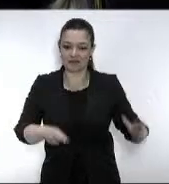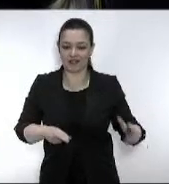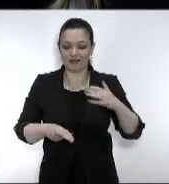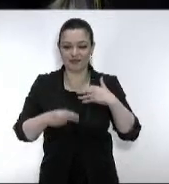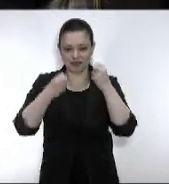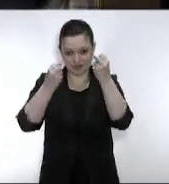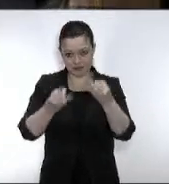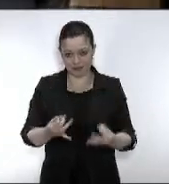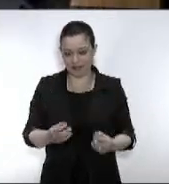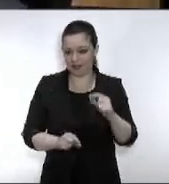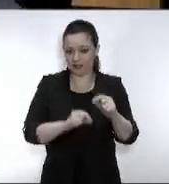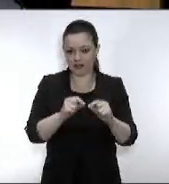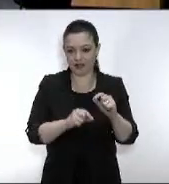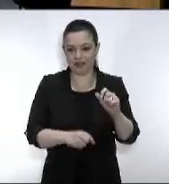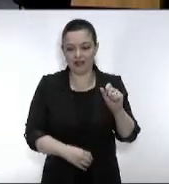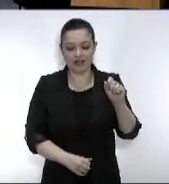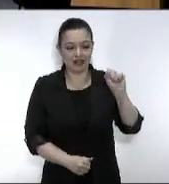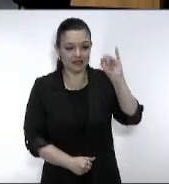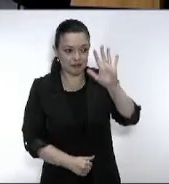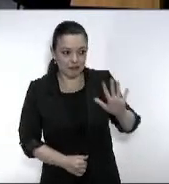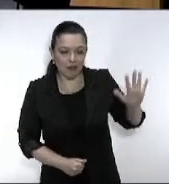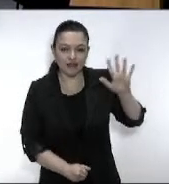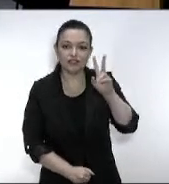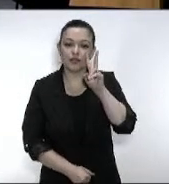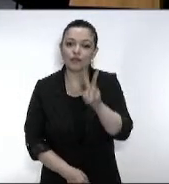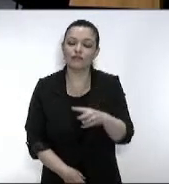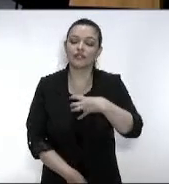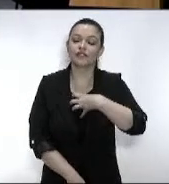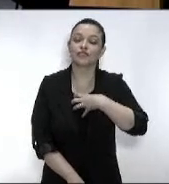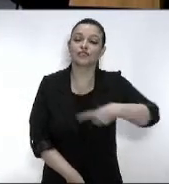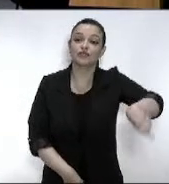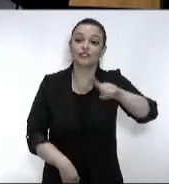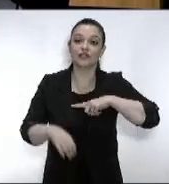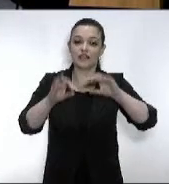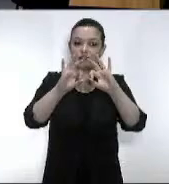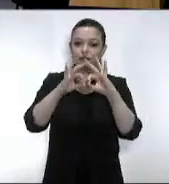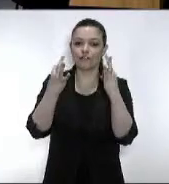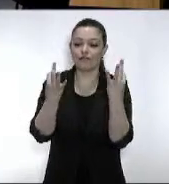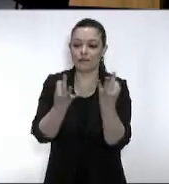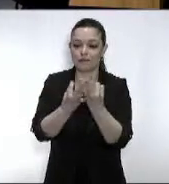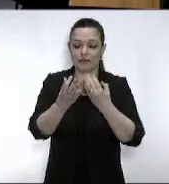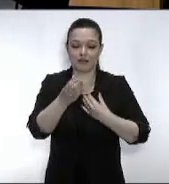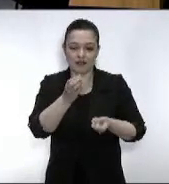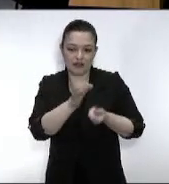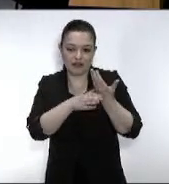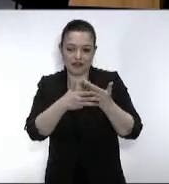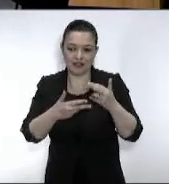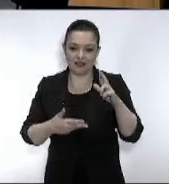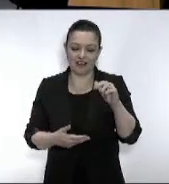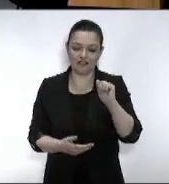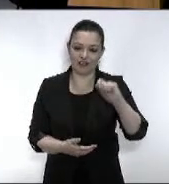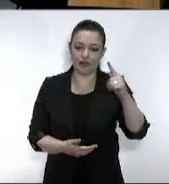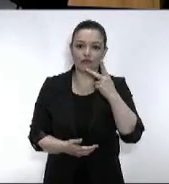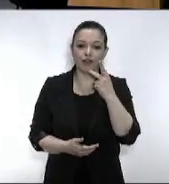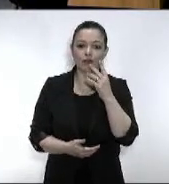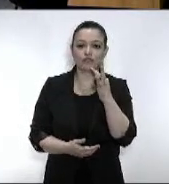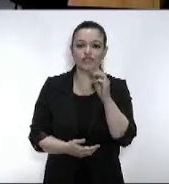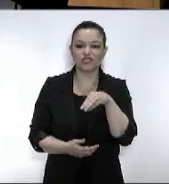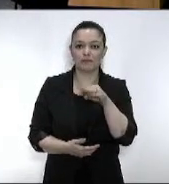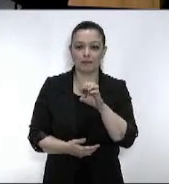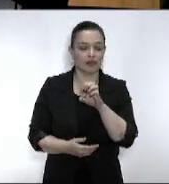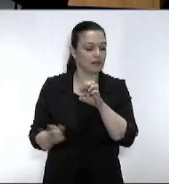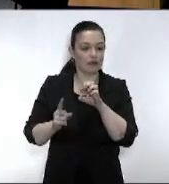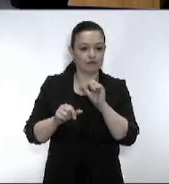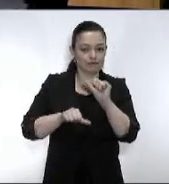wasn't content. He shared the images we saw, showed the family members,